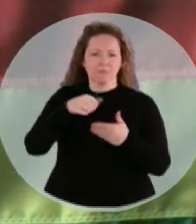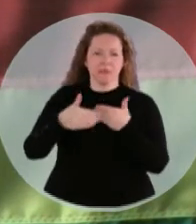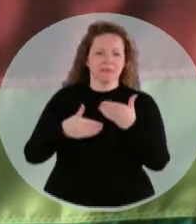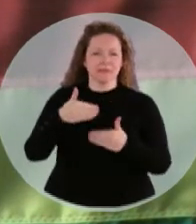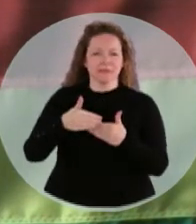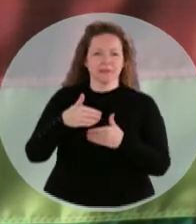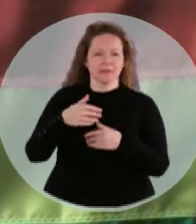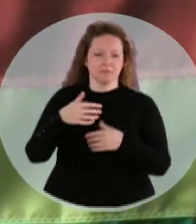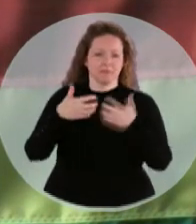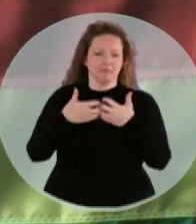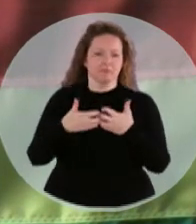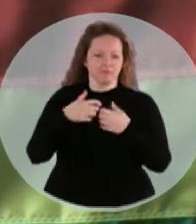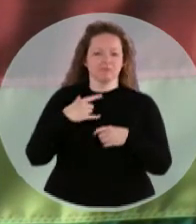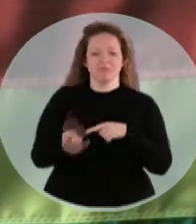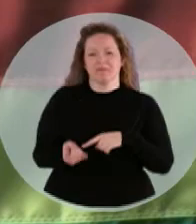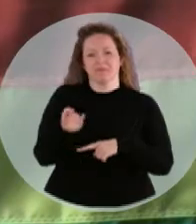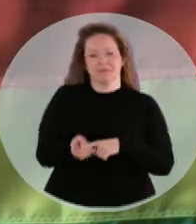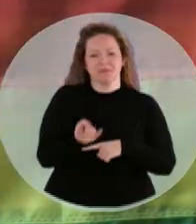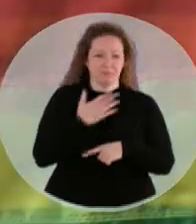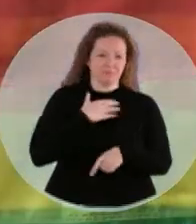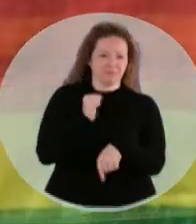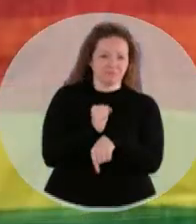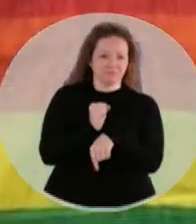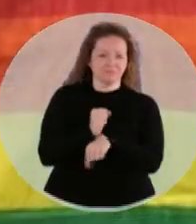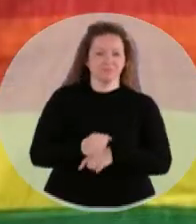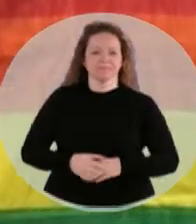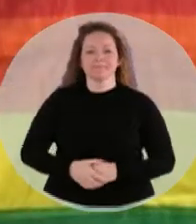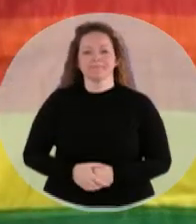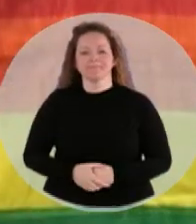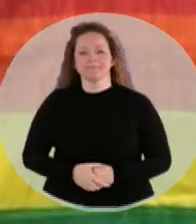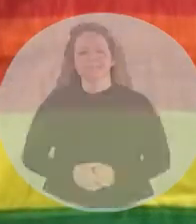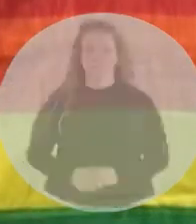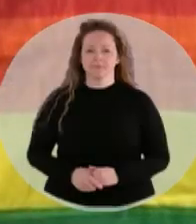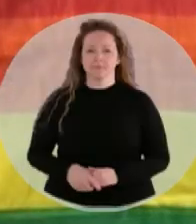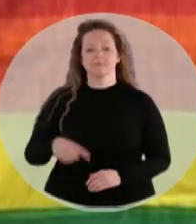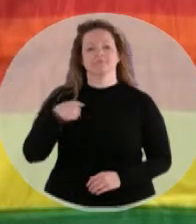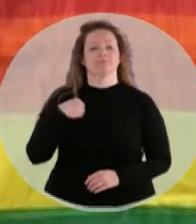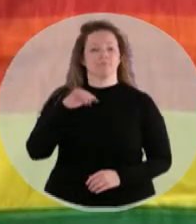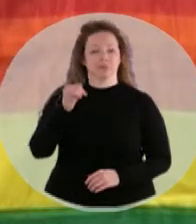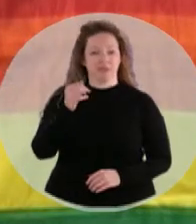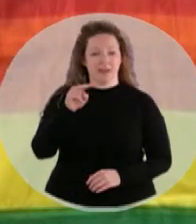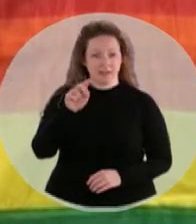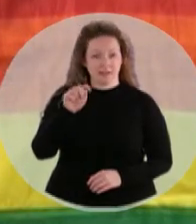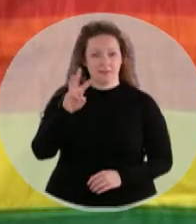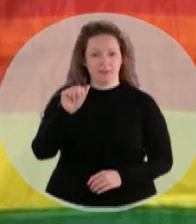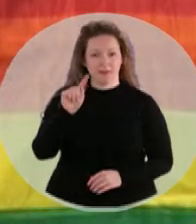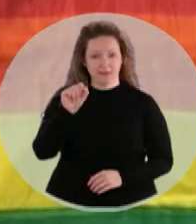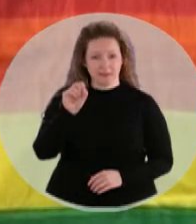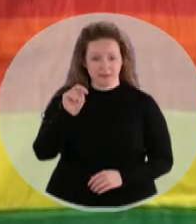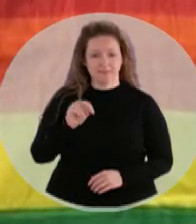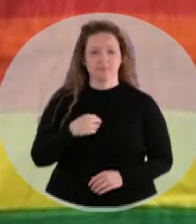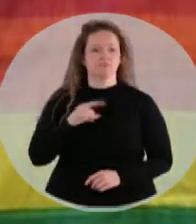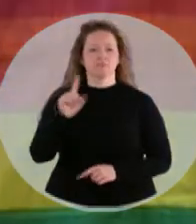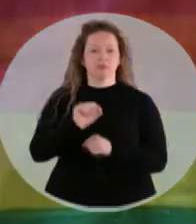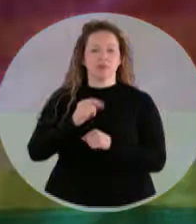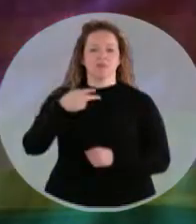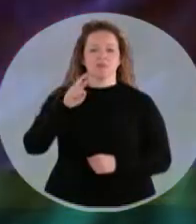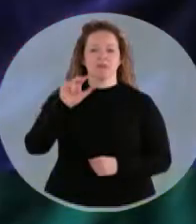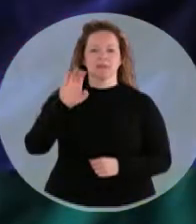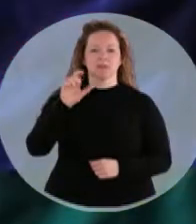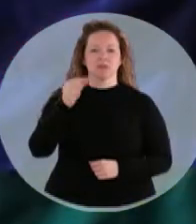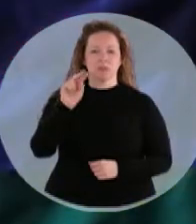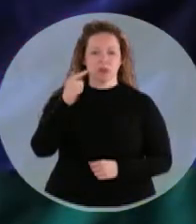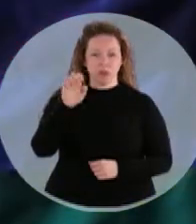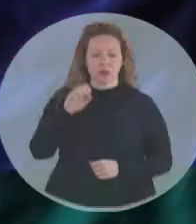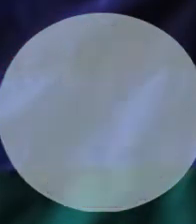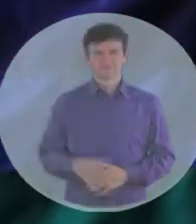Plant. I'm a forklift driver. Janet Watson. I work in Prince George at the mail processing plant. Hi,